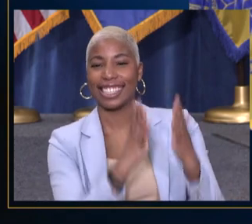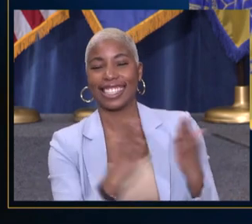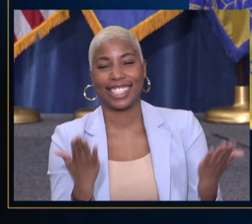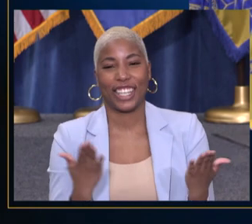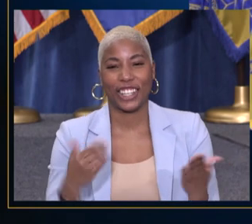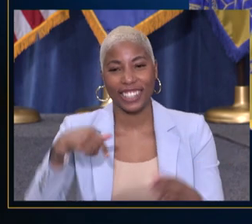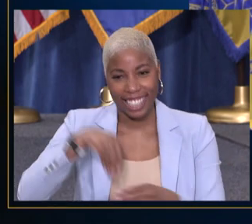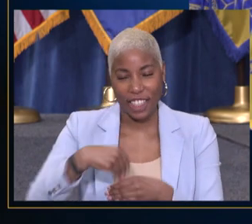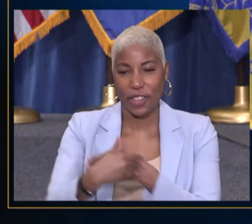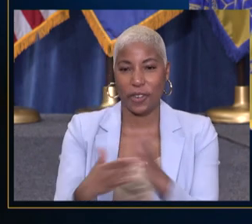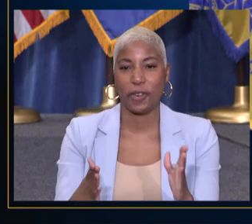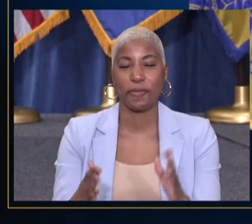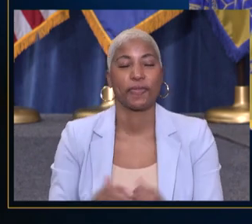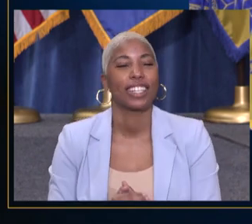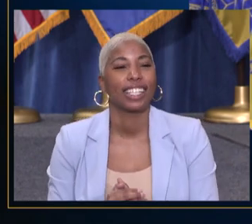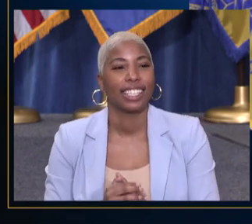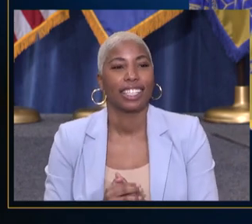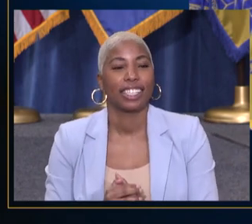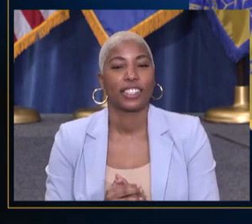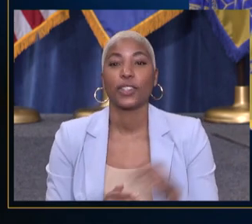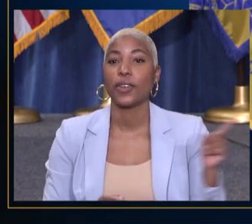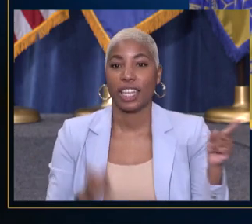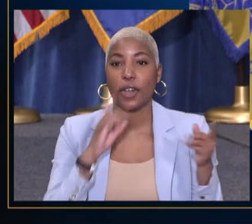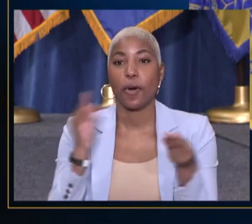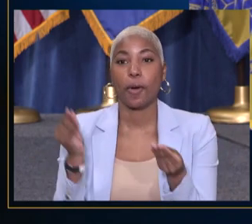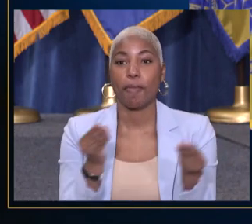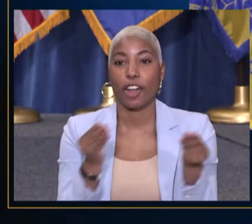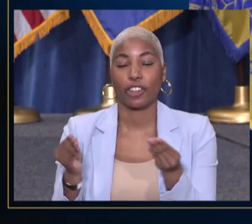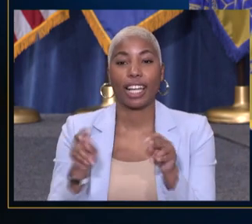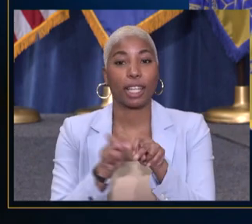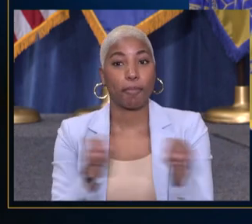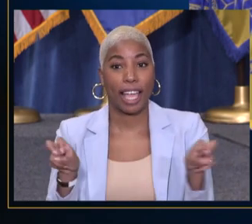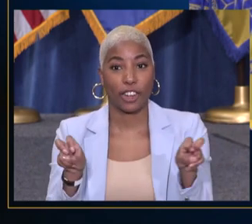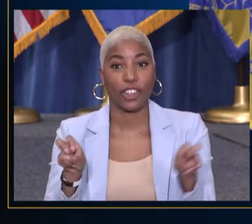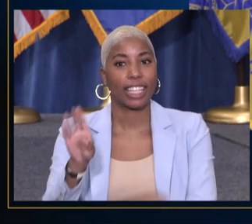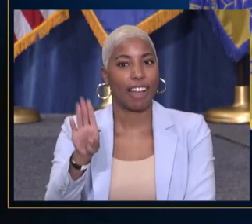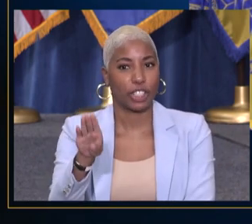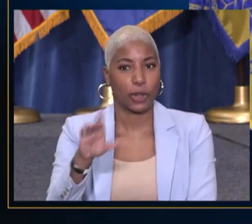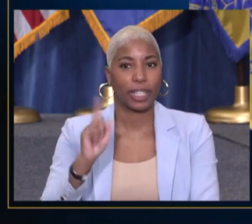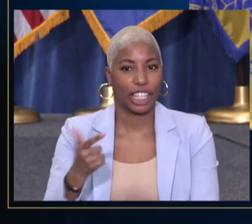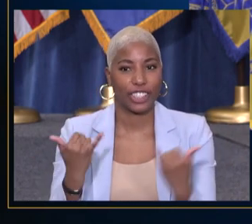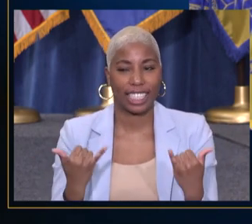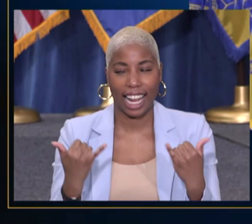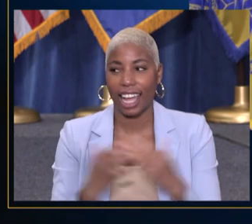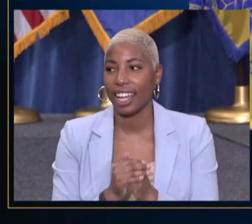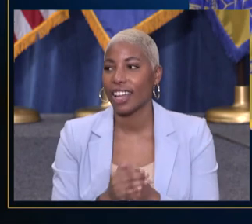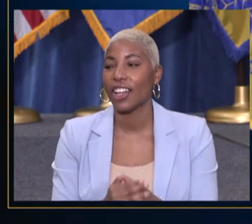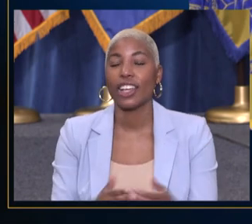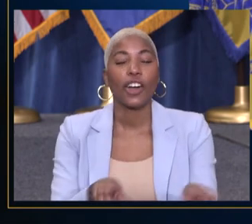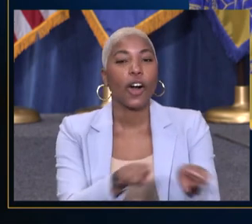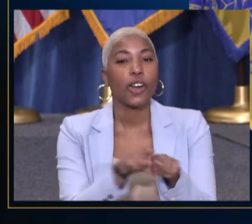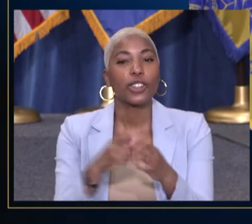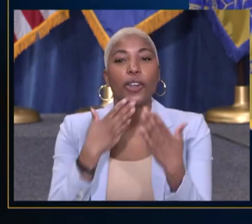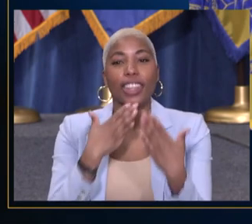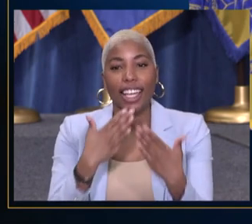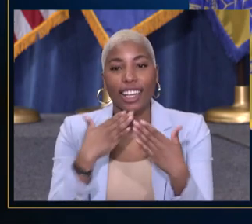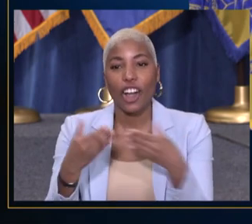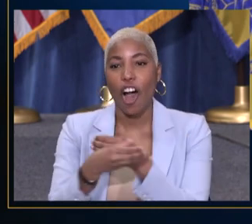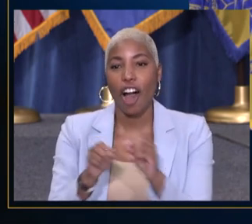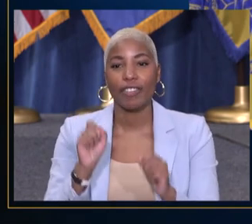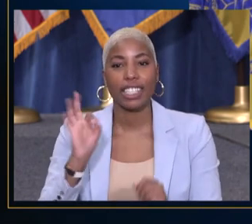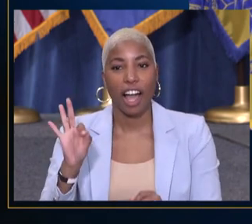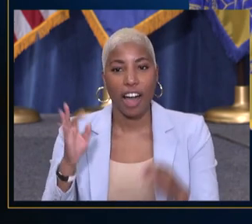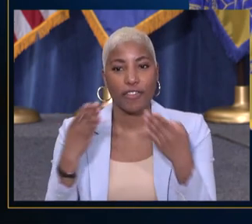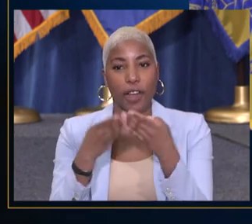Okay. So Q will be moderating a panel with us later today. I also want to thank our Office of Public Affairs, who's